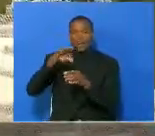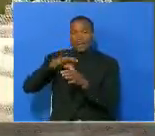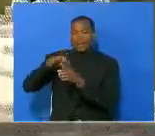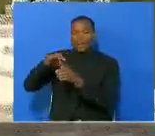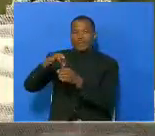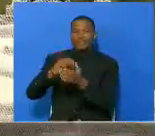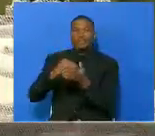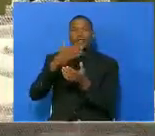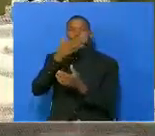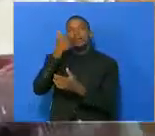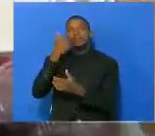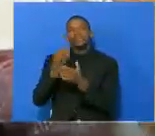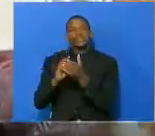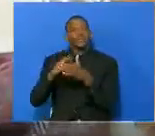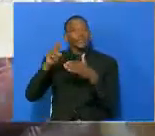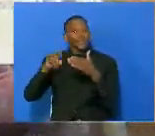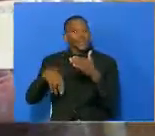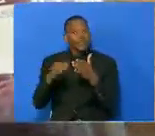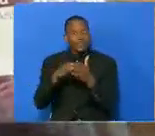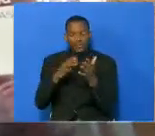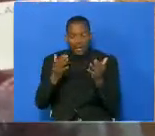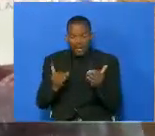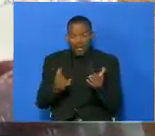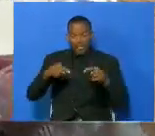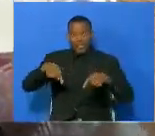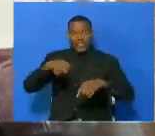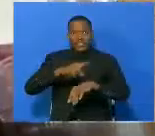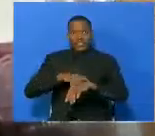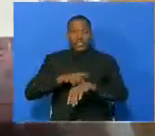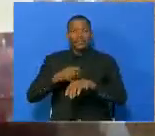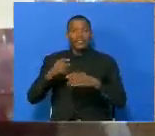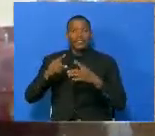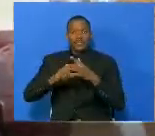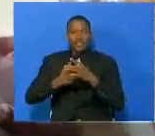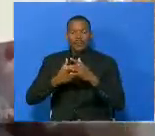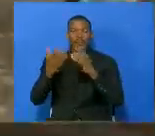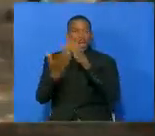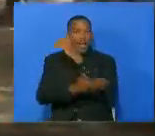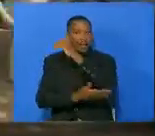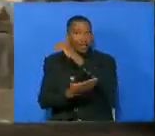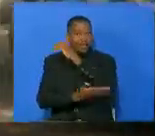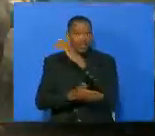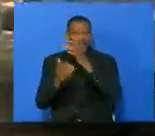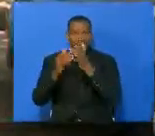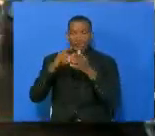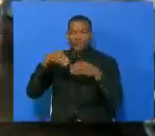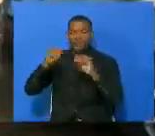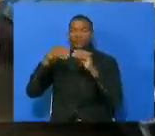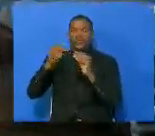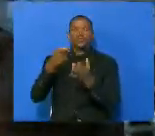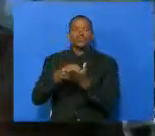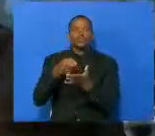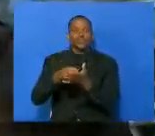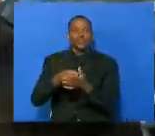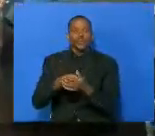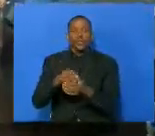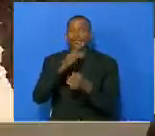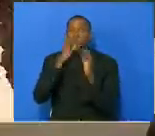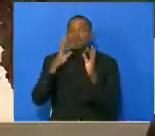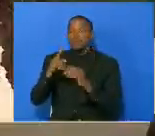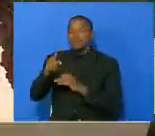di bogadi bo gaufi. Ka mo nakong eno, ba setse ba simolotse go roba le go rekisetsa ba mabenkele. Ba mo e simolotse